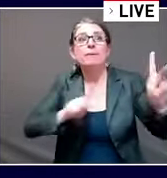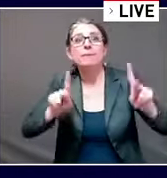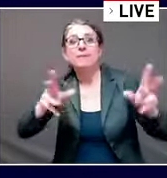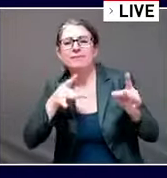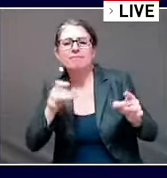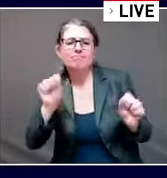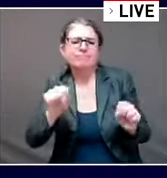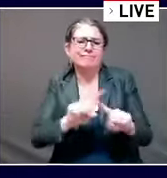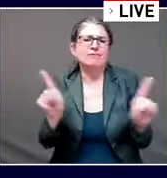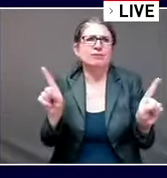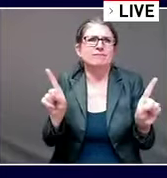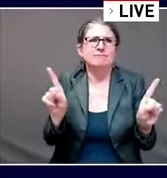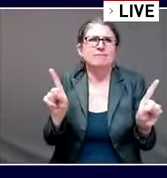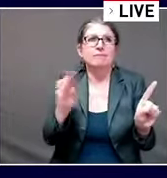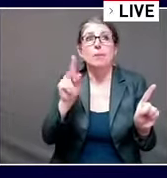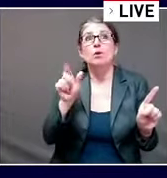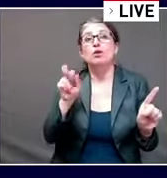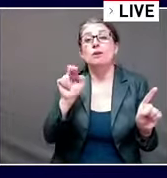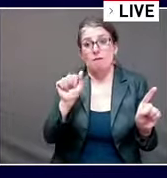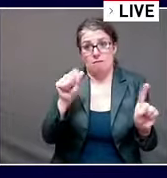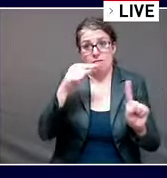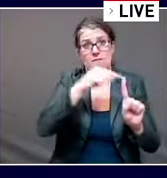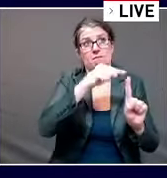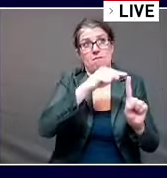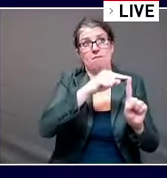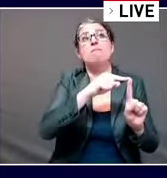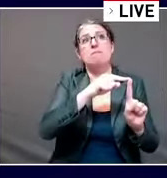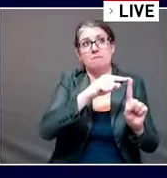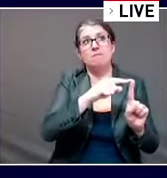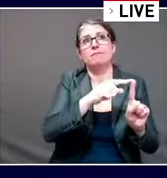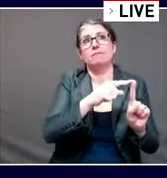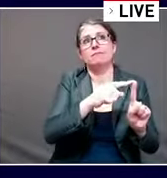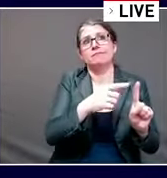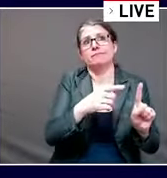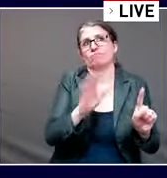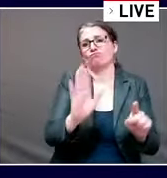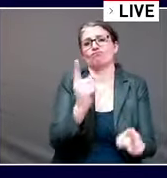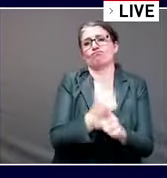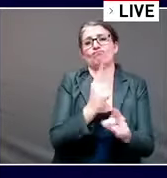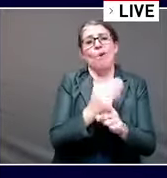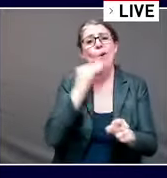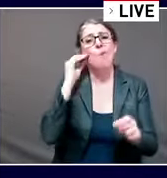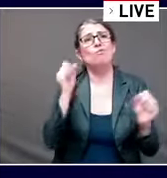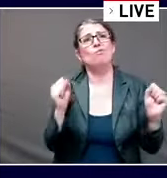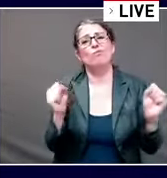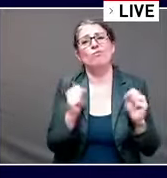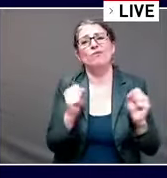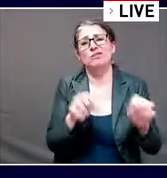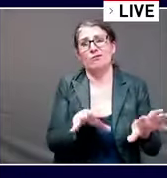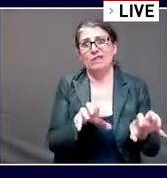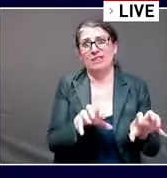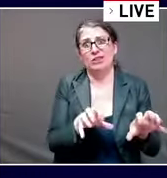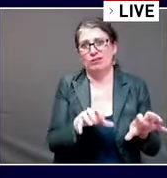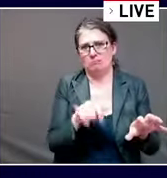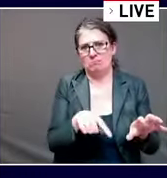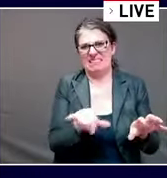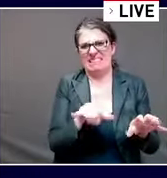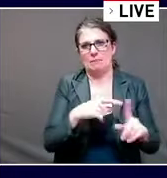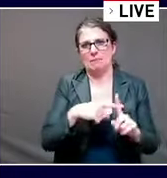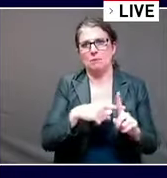which is a regular old freezer, and then it can even be stored in a refrigerator for a number of days as well, and still have